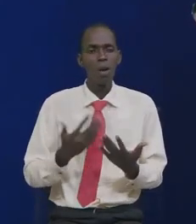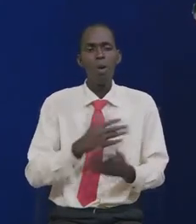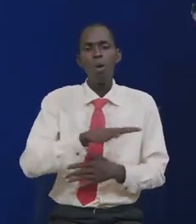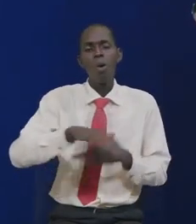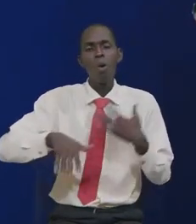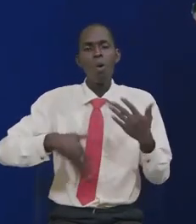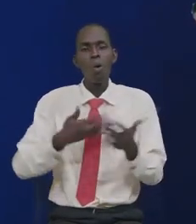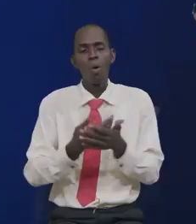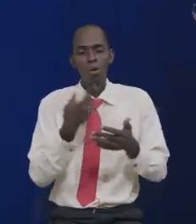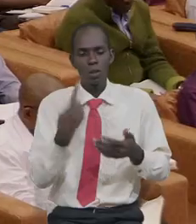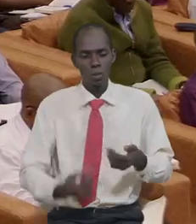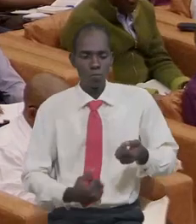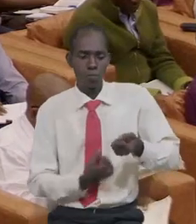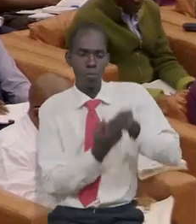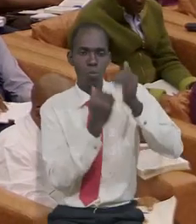chief persecutor,